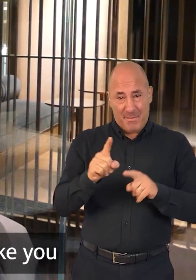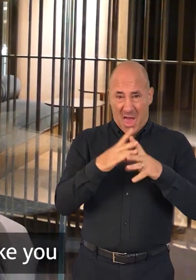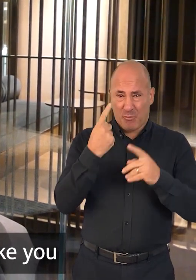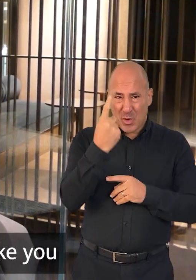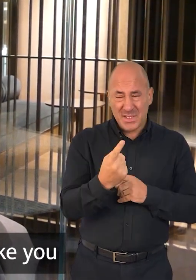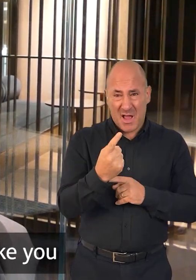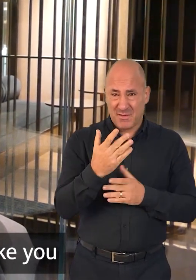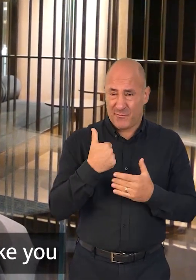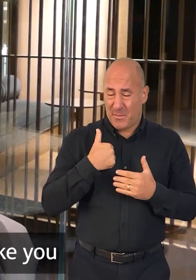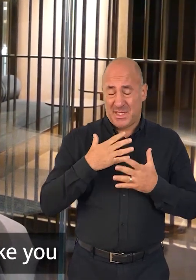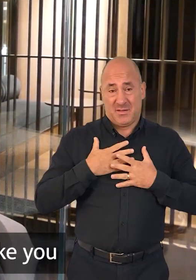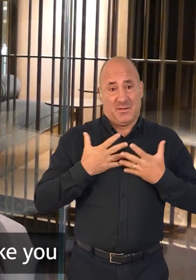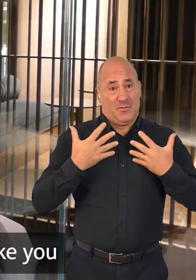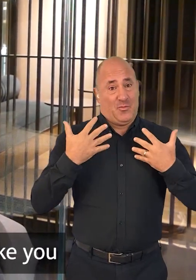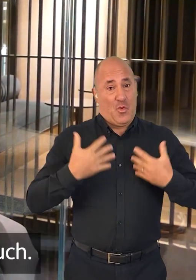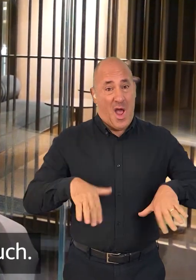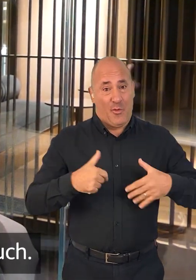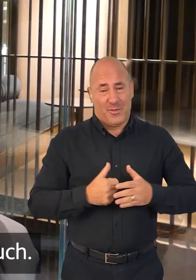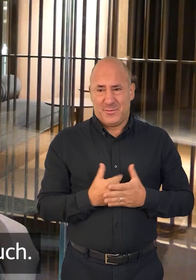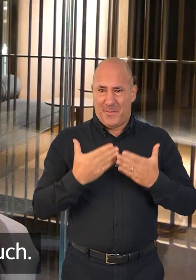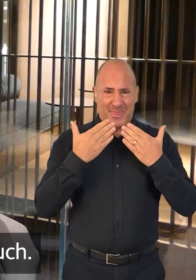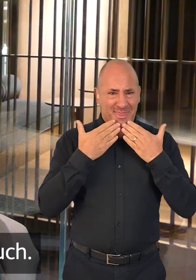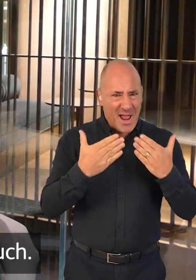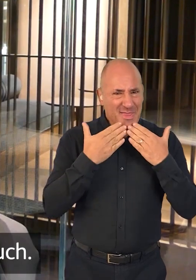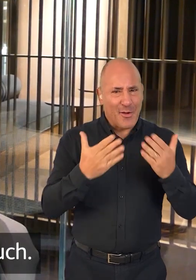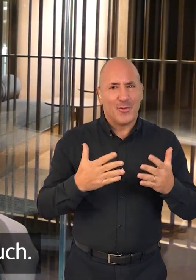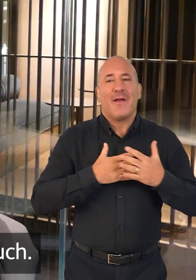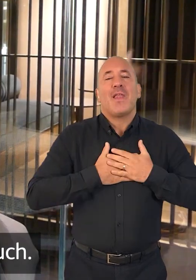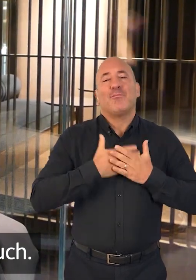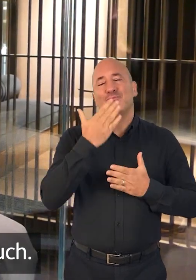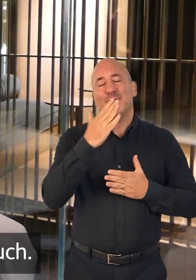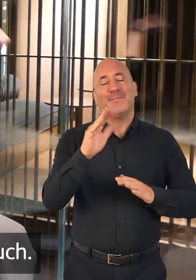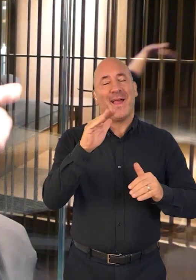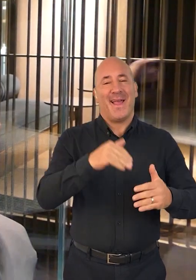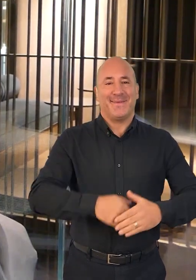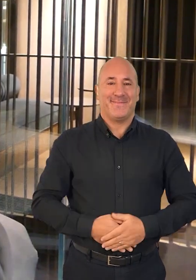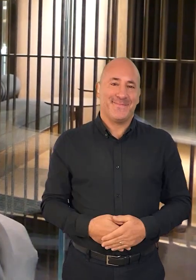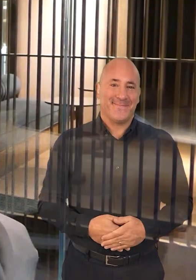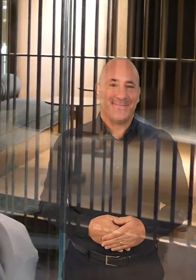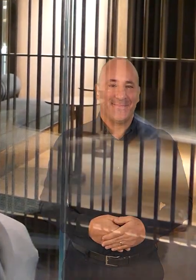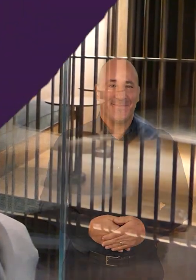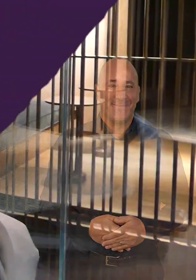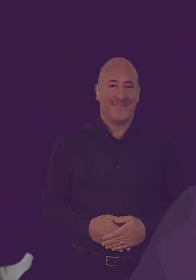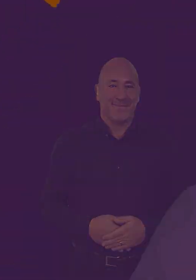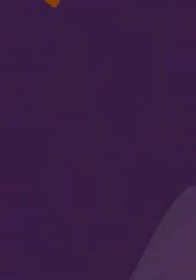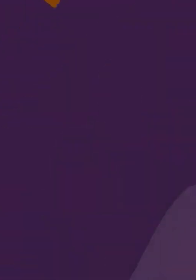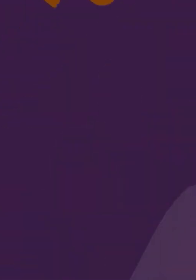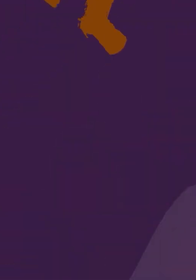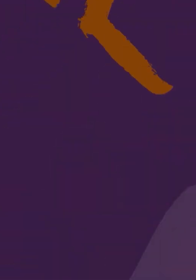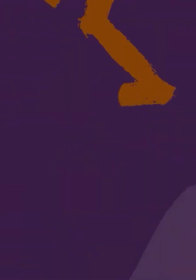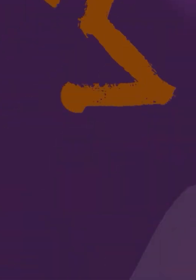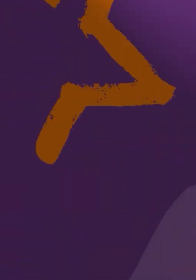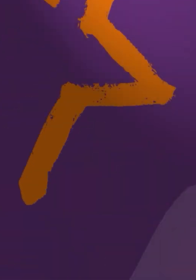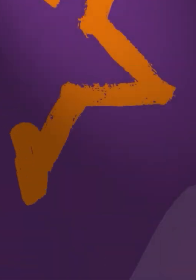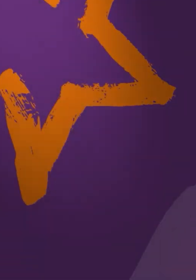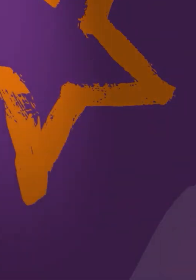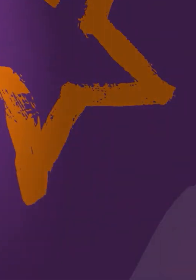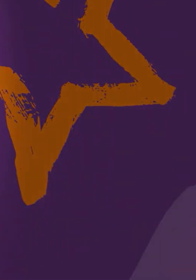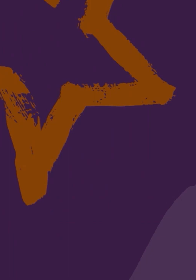voted for by incredible people like you, so this means a lot. Thank you so much. Lots of love.